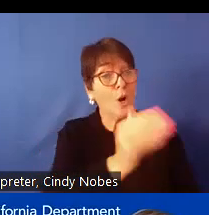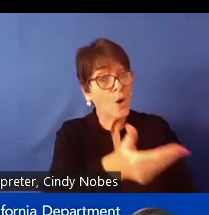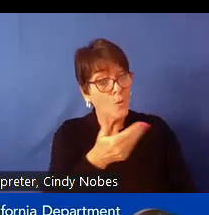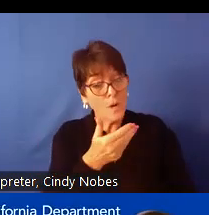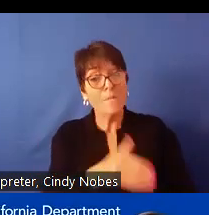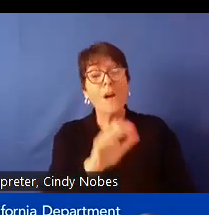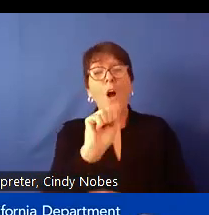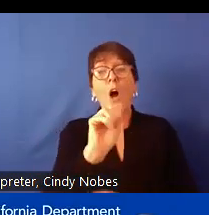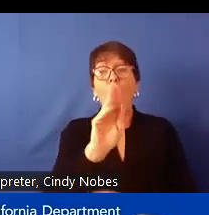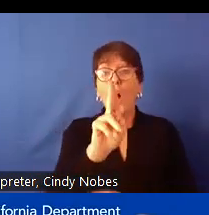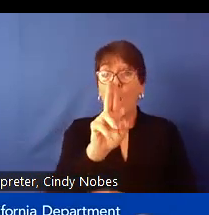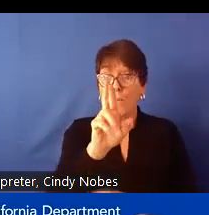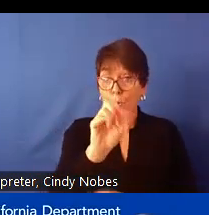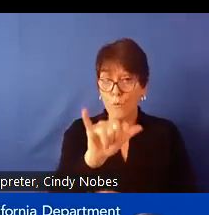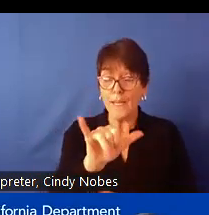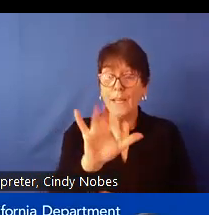Aubrey Fong.